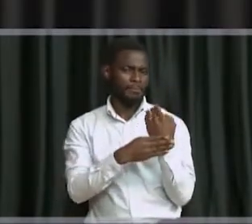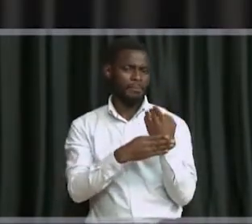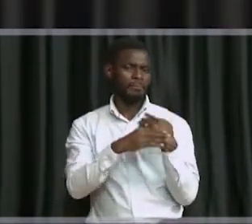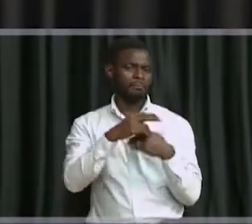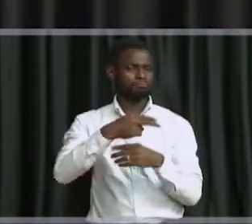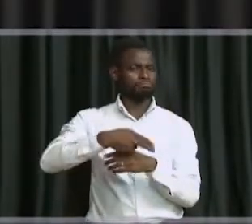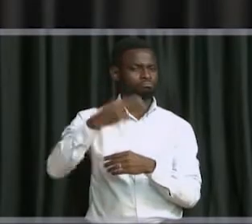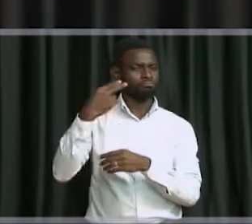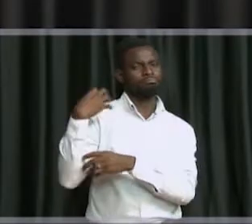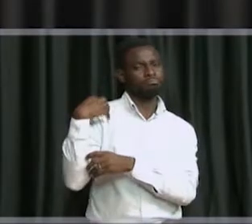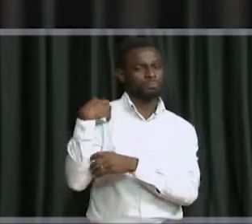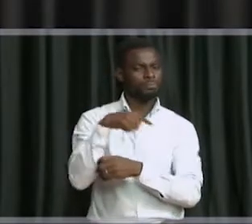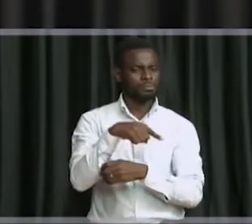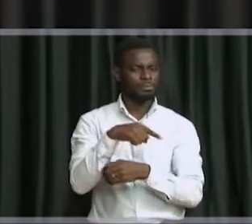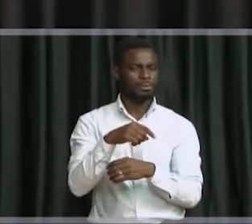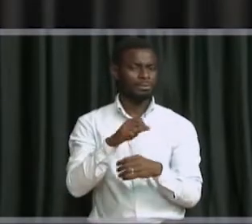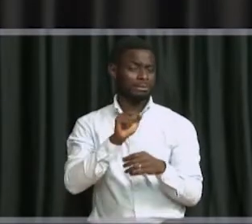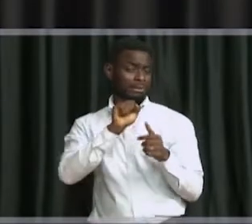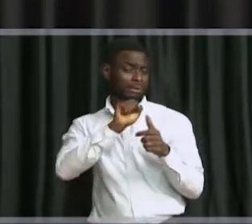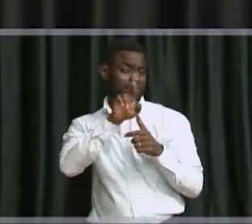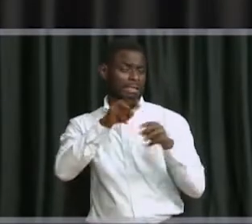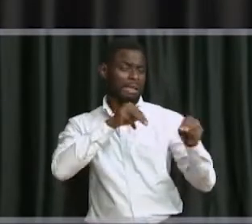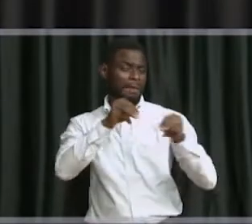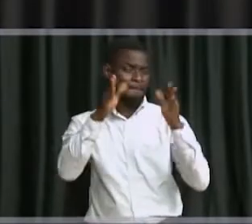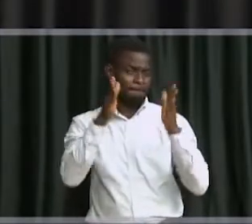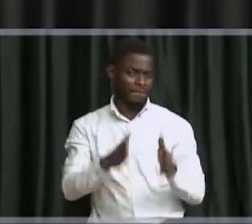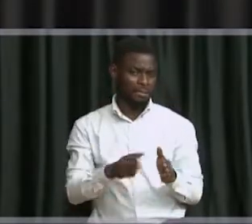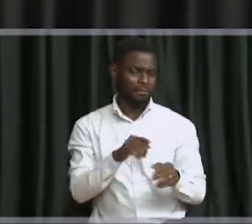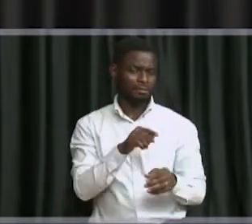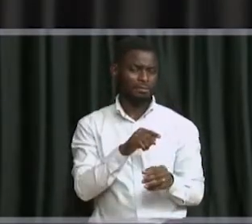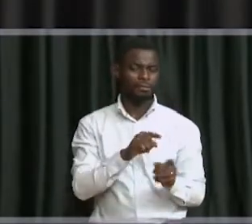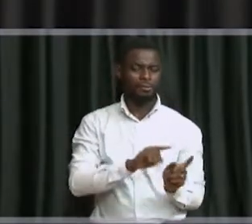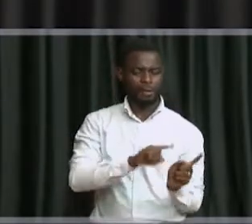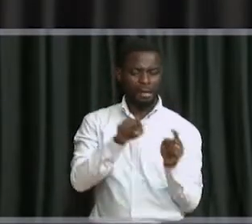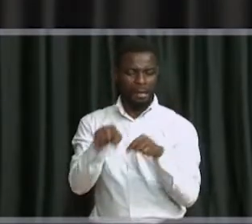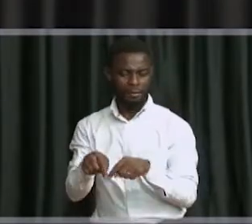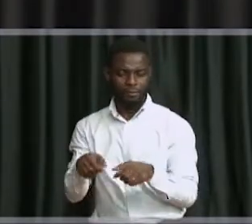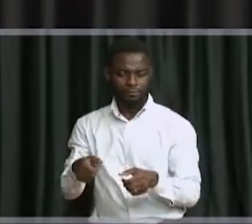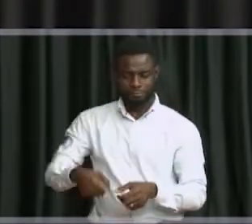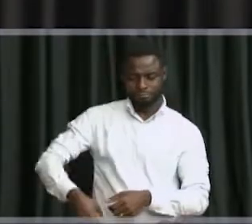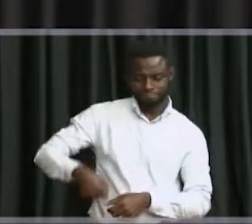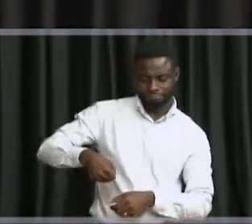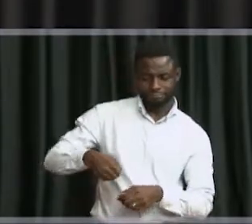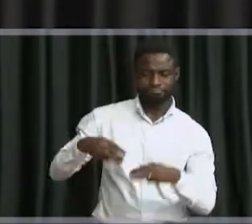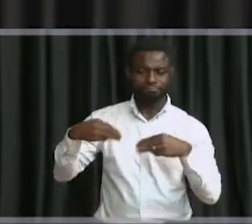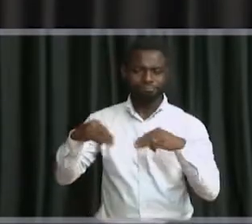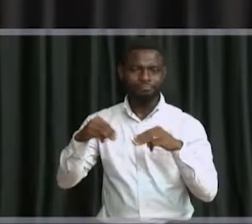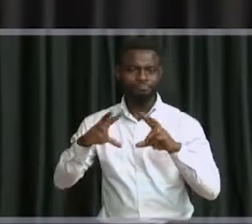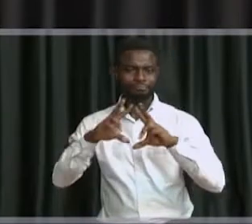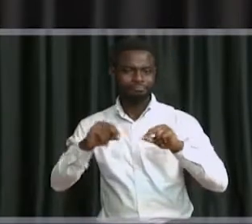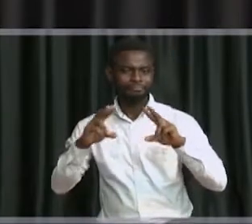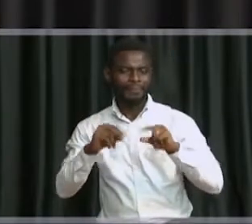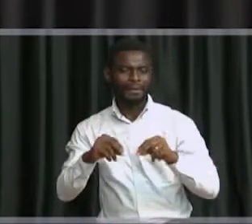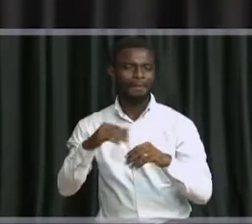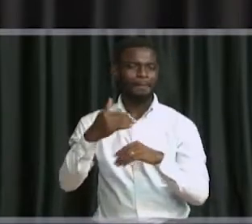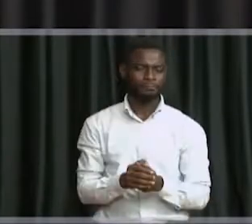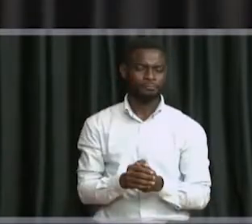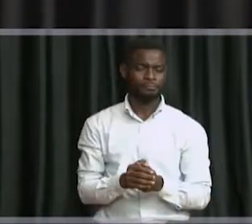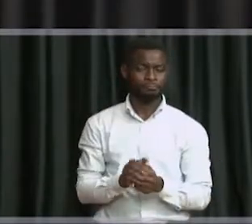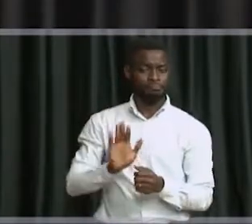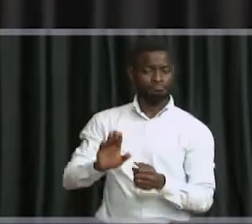level into his senior manager our soon basket deba office at on pastries manager for